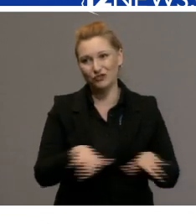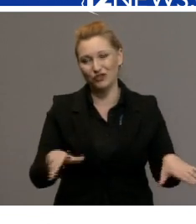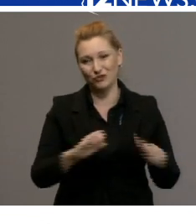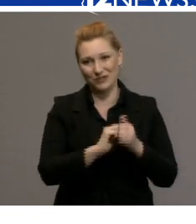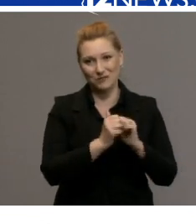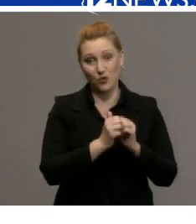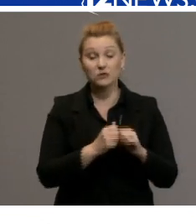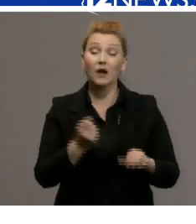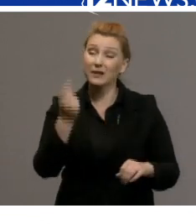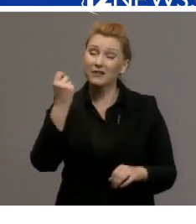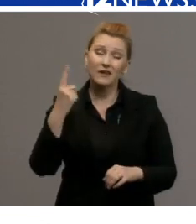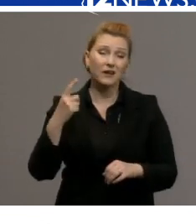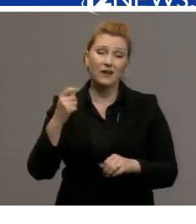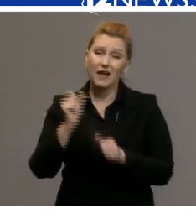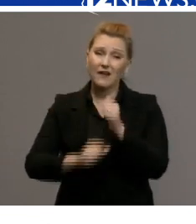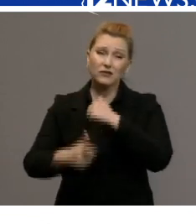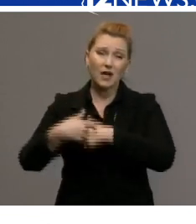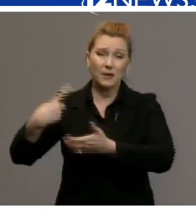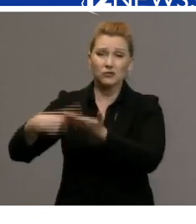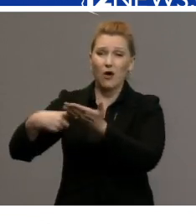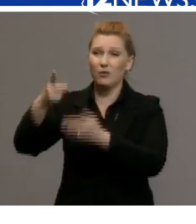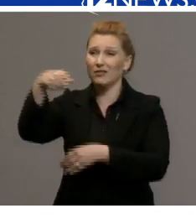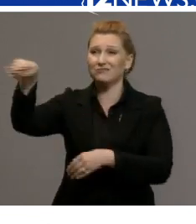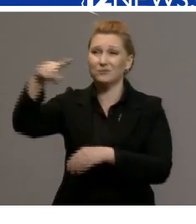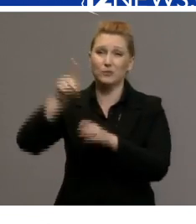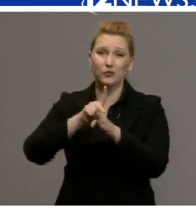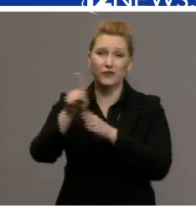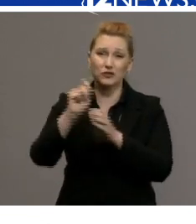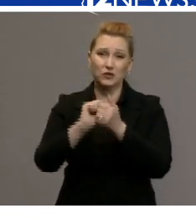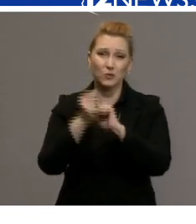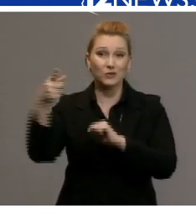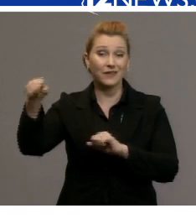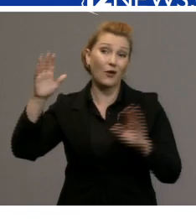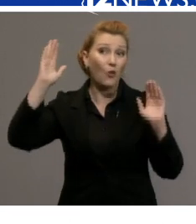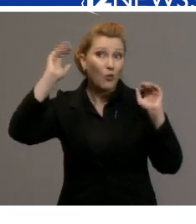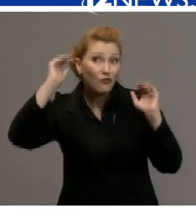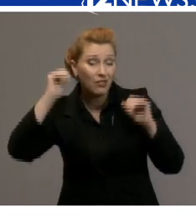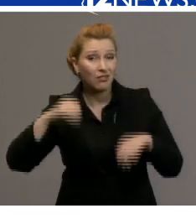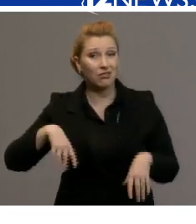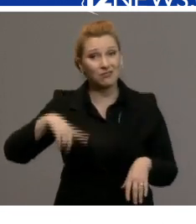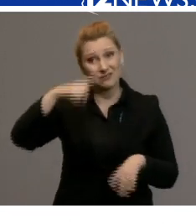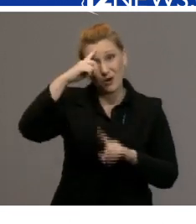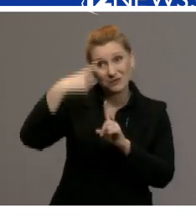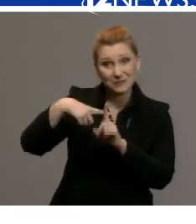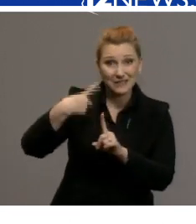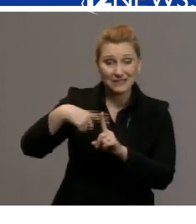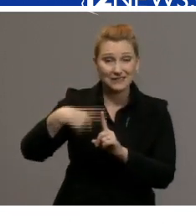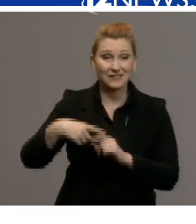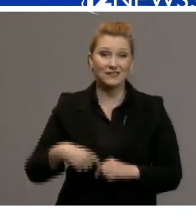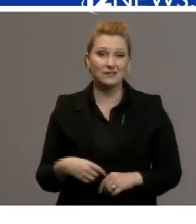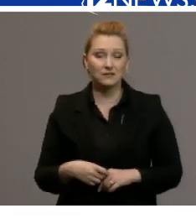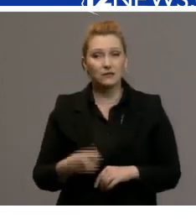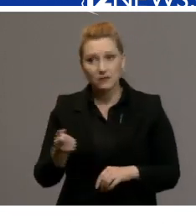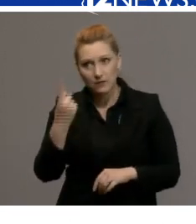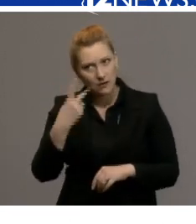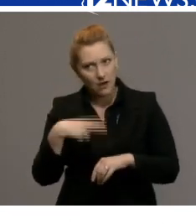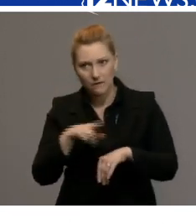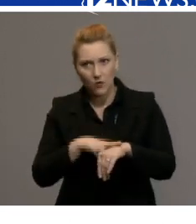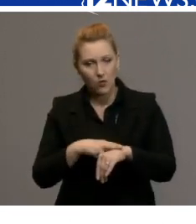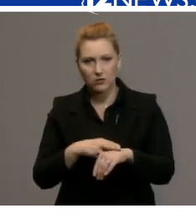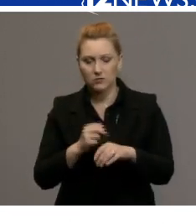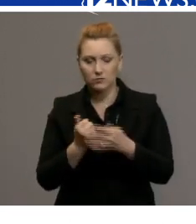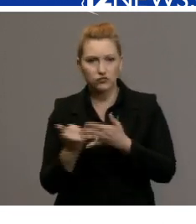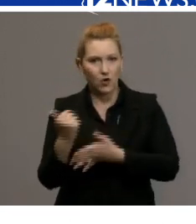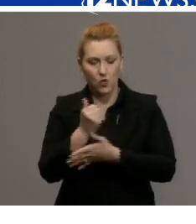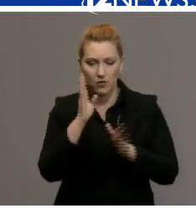think it's responsible that our first thought every day is around the public health crisis that we have in